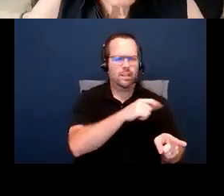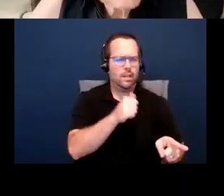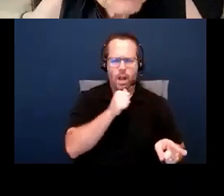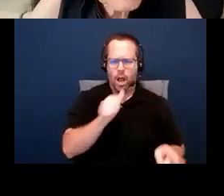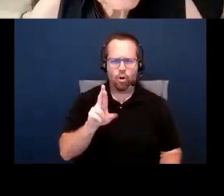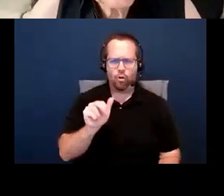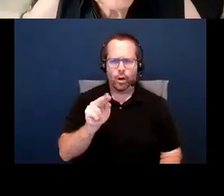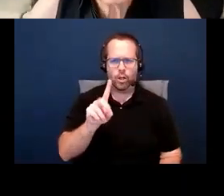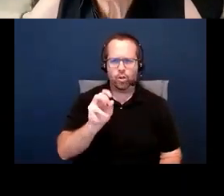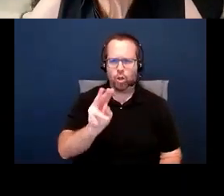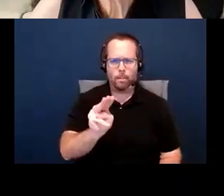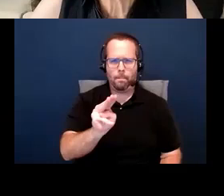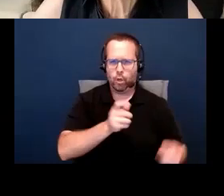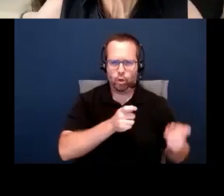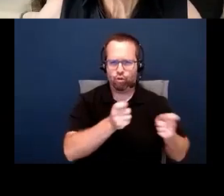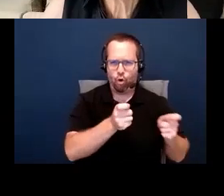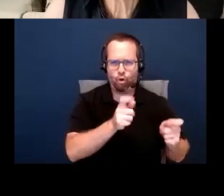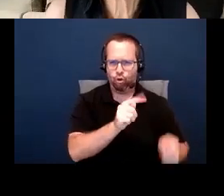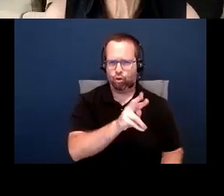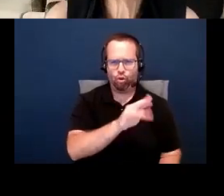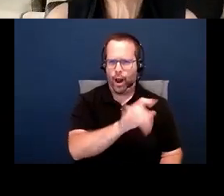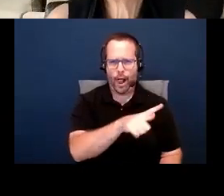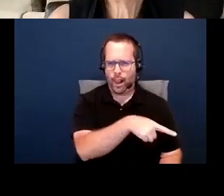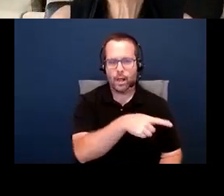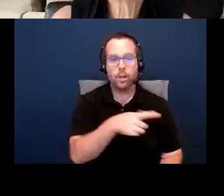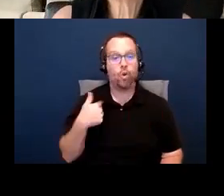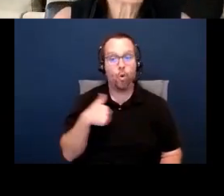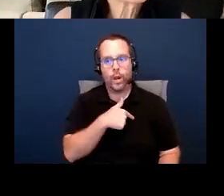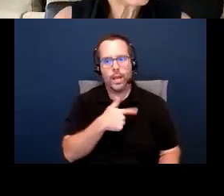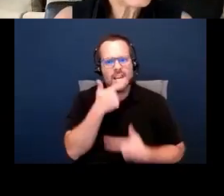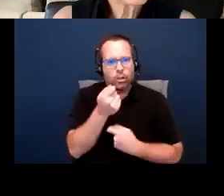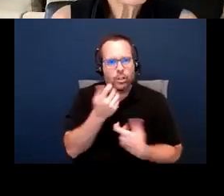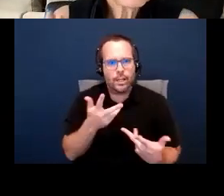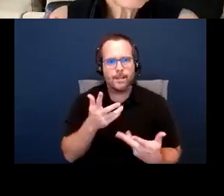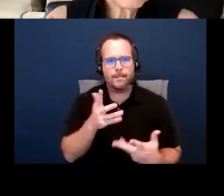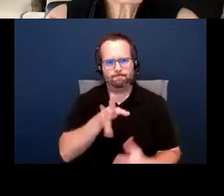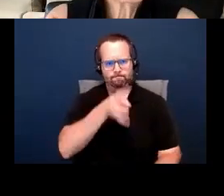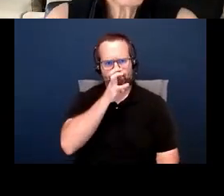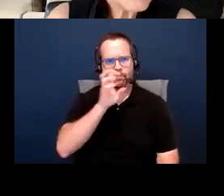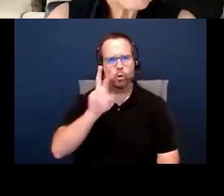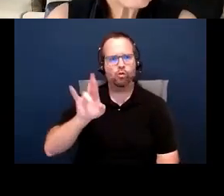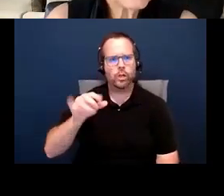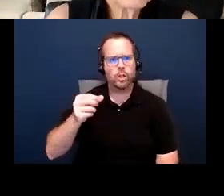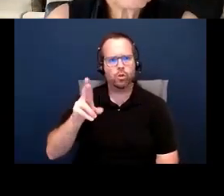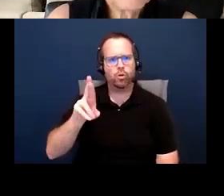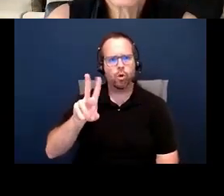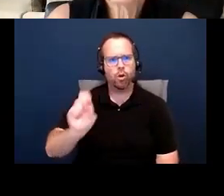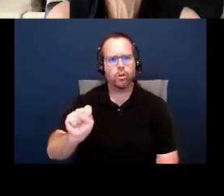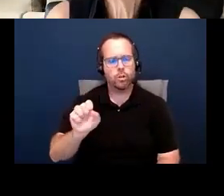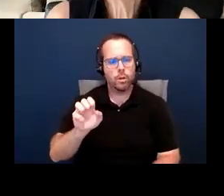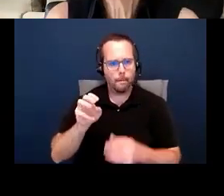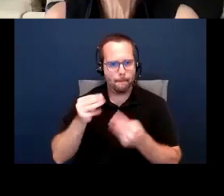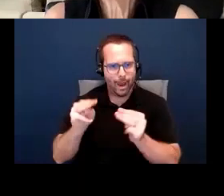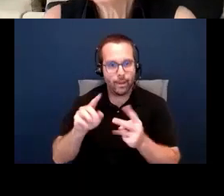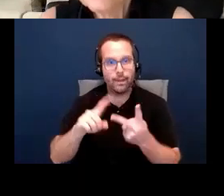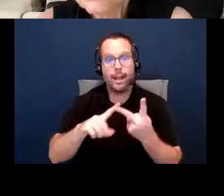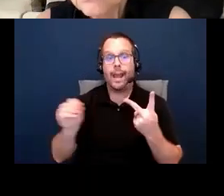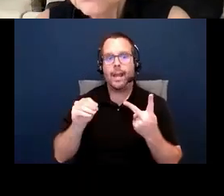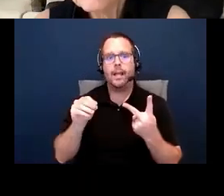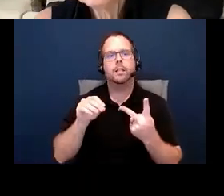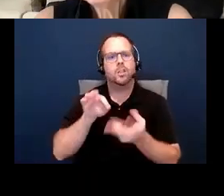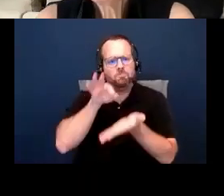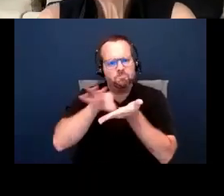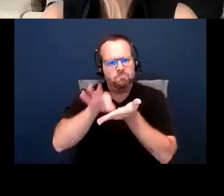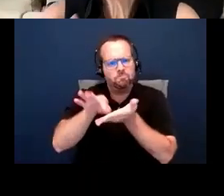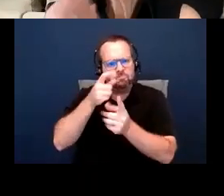the consequence of that is that we're interested in rigorous methods in quantitative work, which